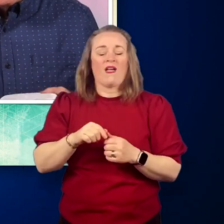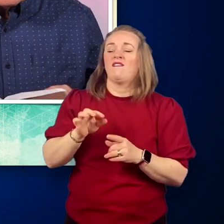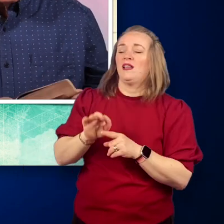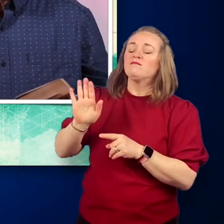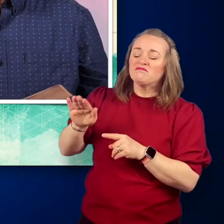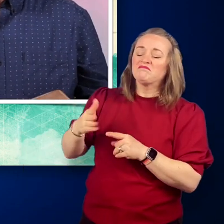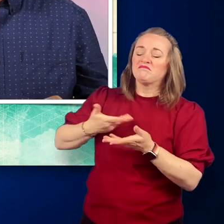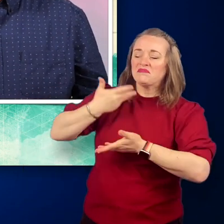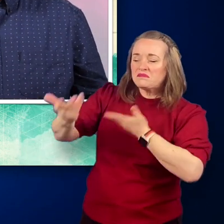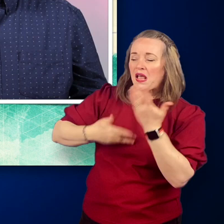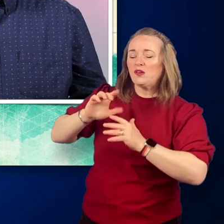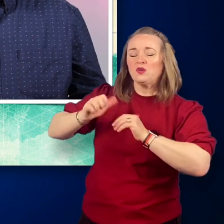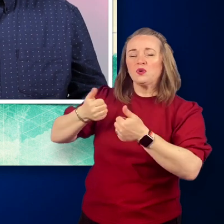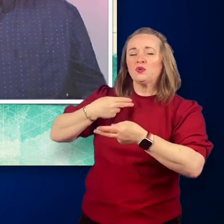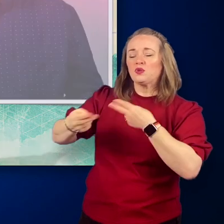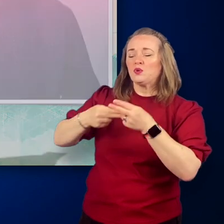good news of Jesus Christ.